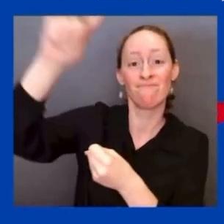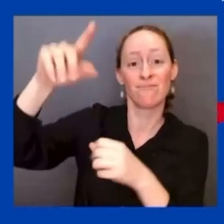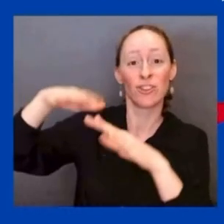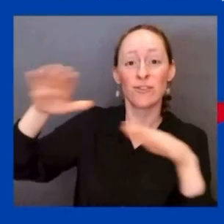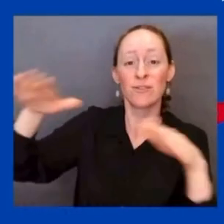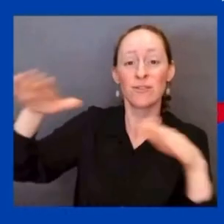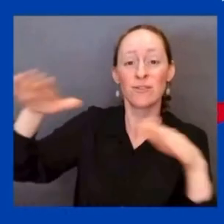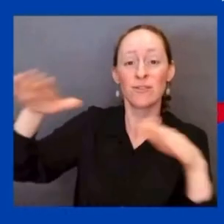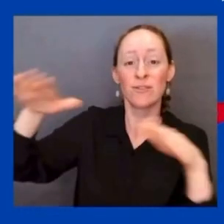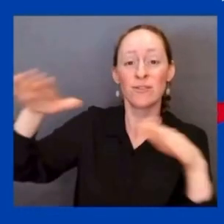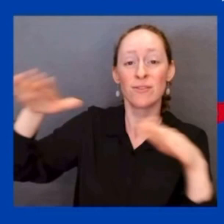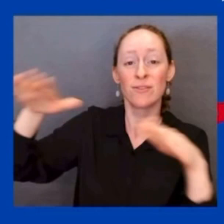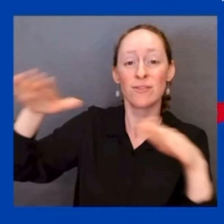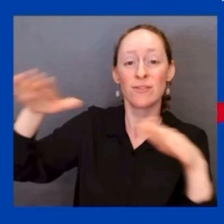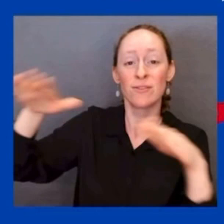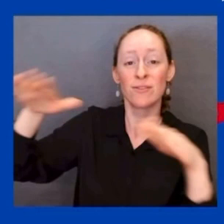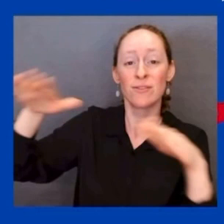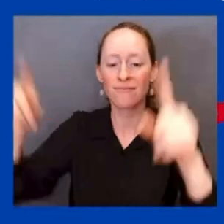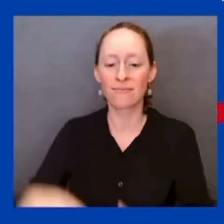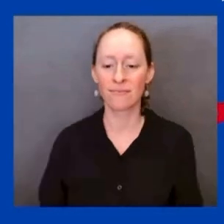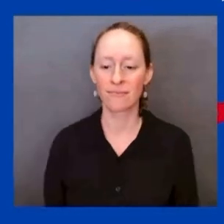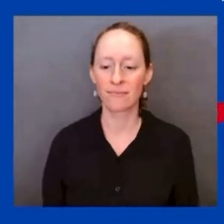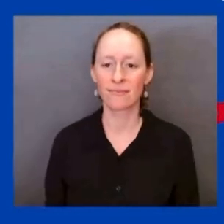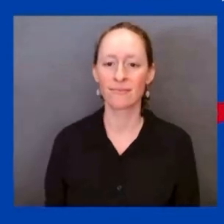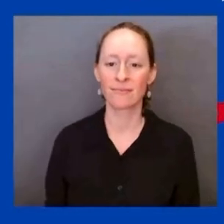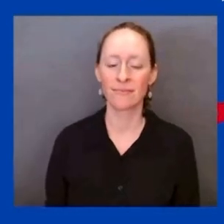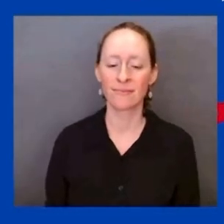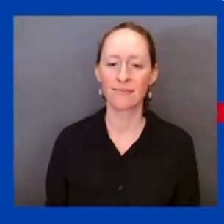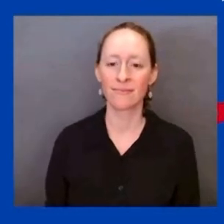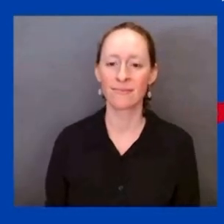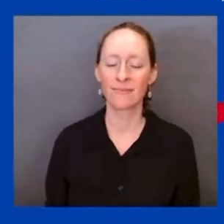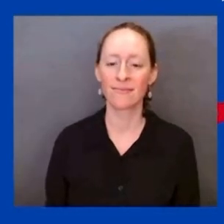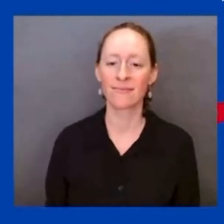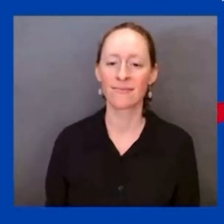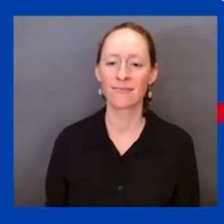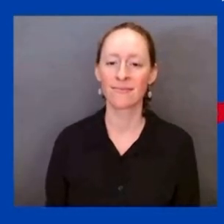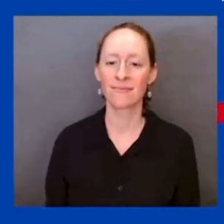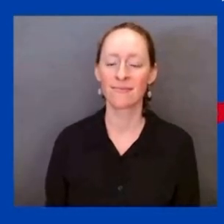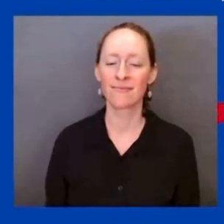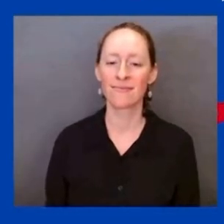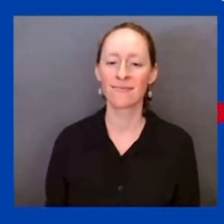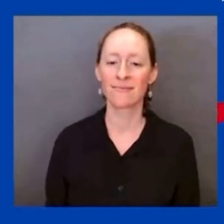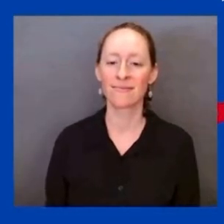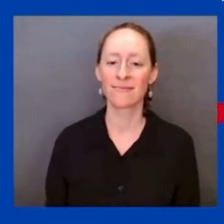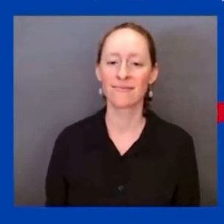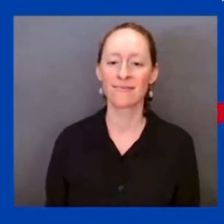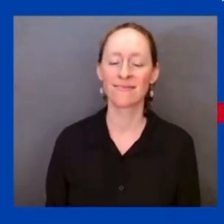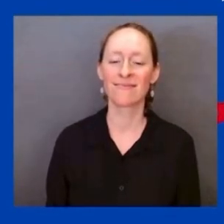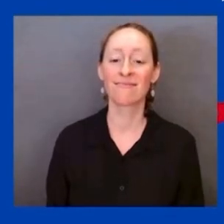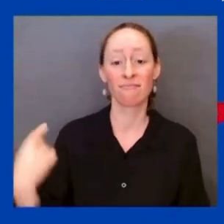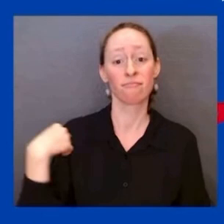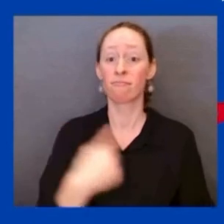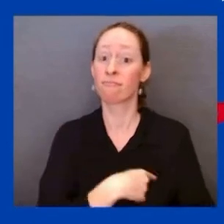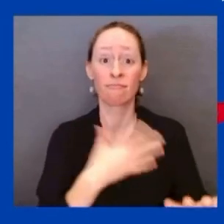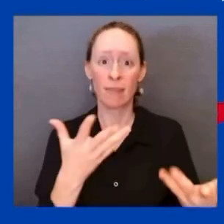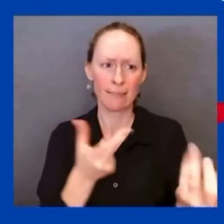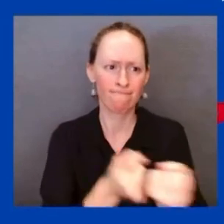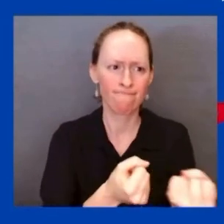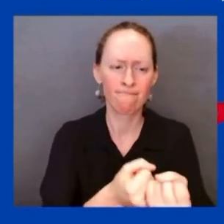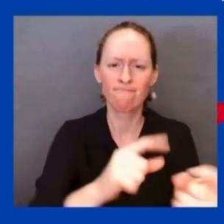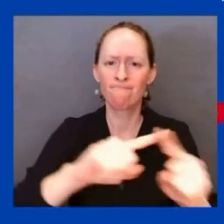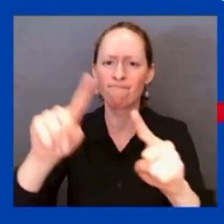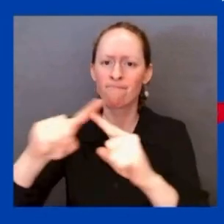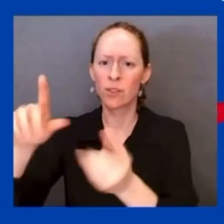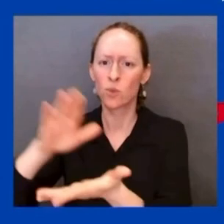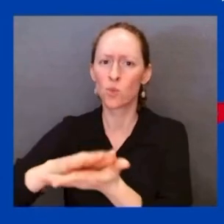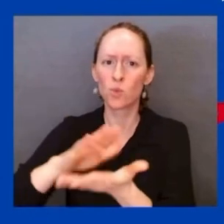delivered critical support for schools, including funding for after-school programs, summer programs, hiring more teachers, counselors,